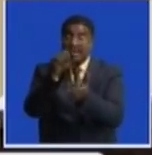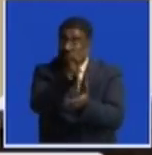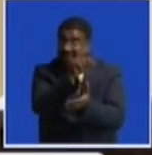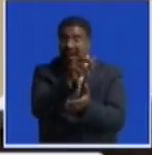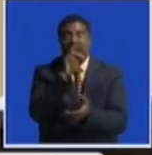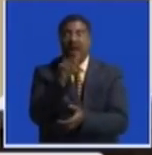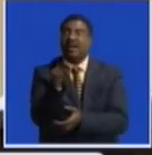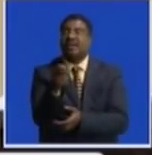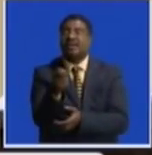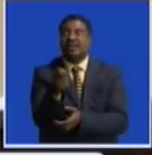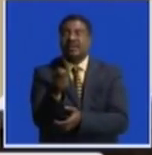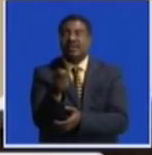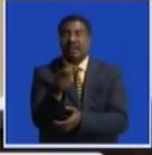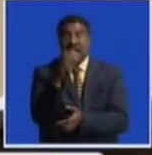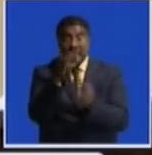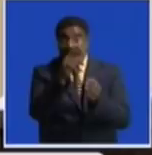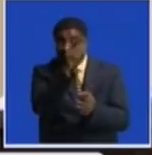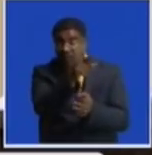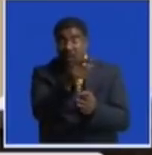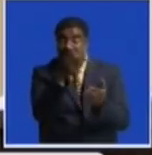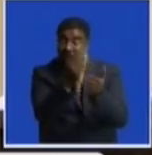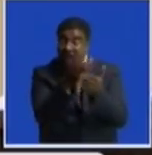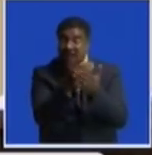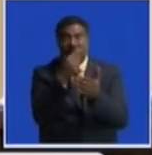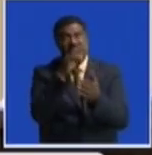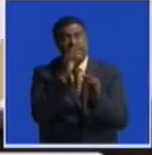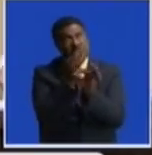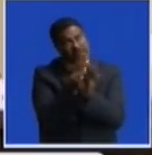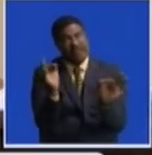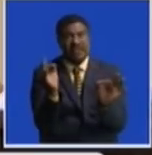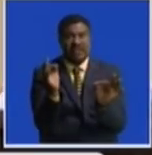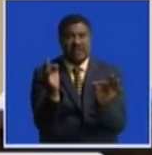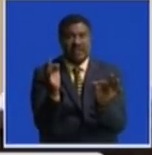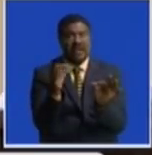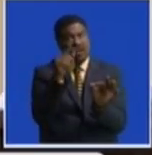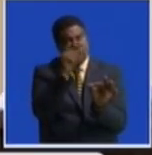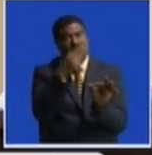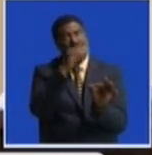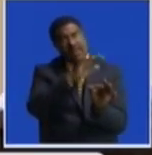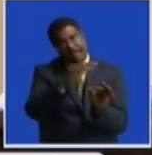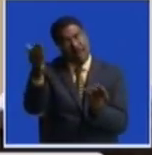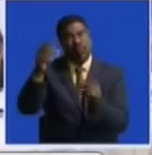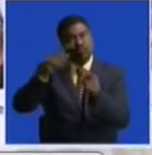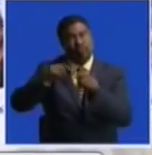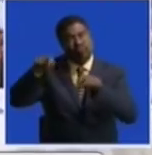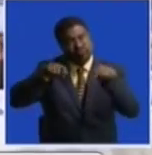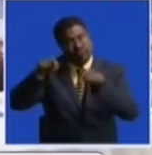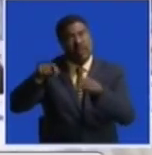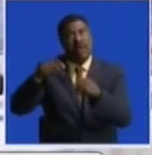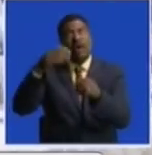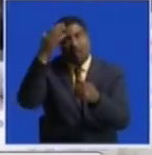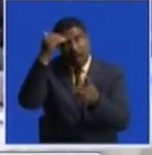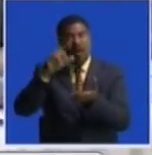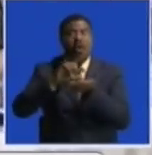because their funds, when freed from litigation, are plowed back into the financial market by way of lending to